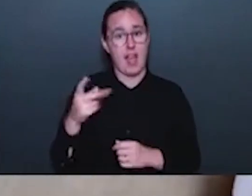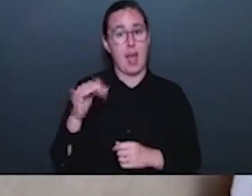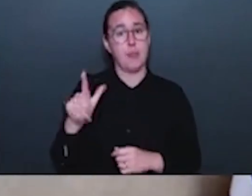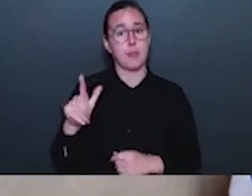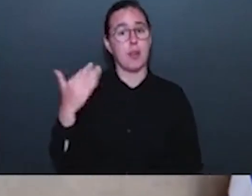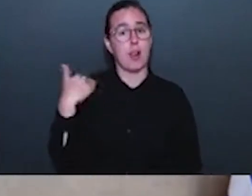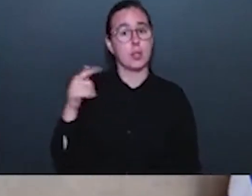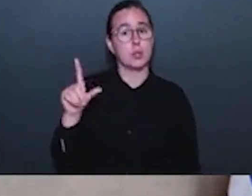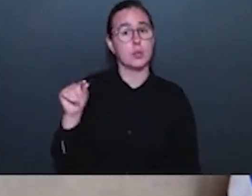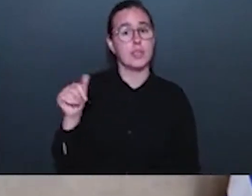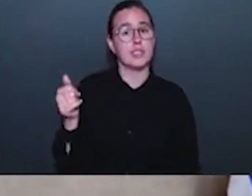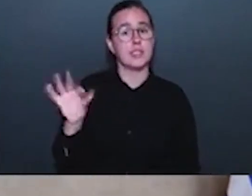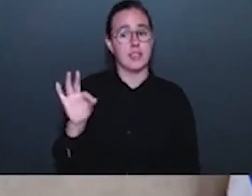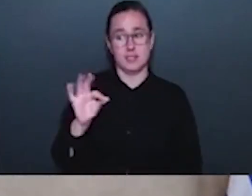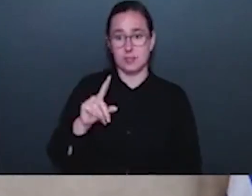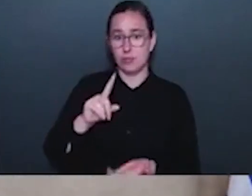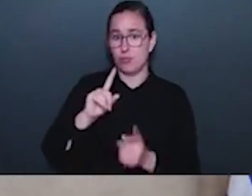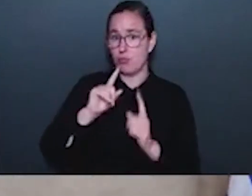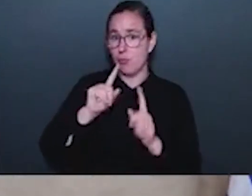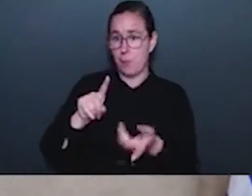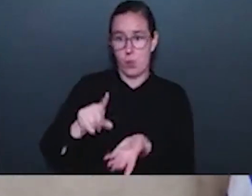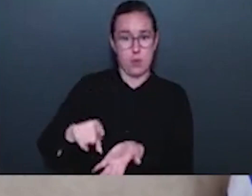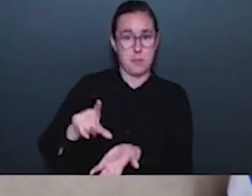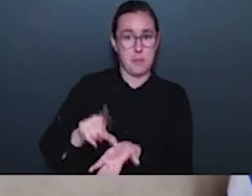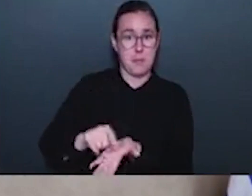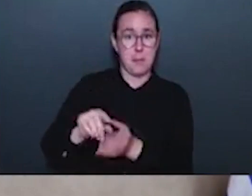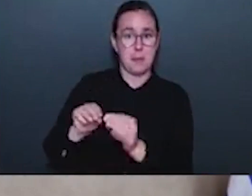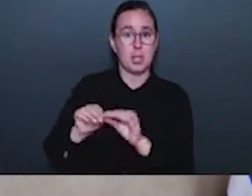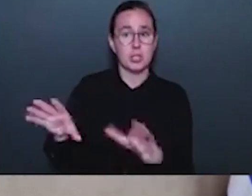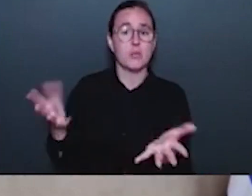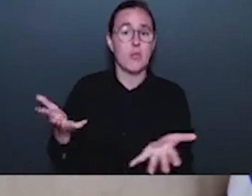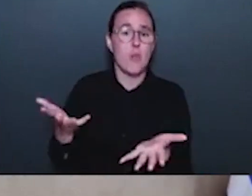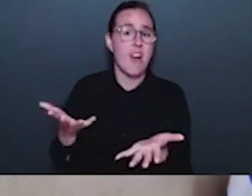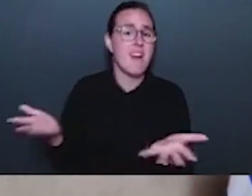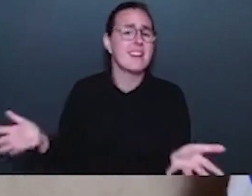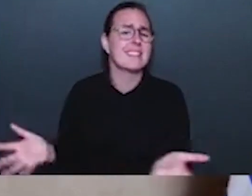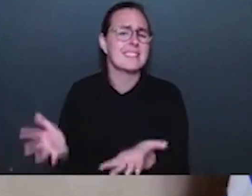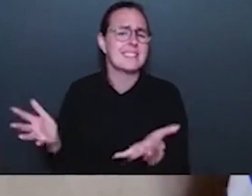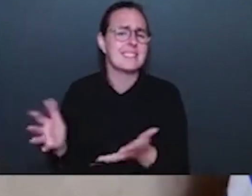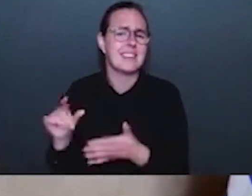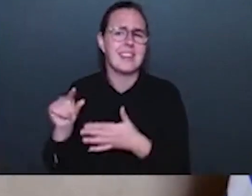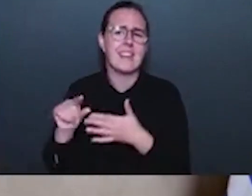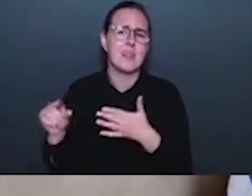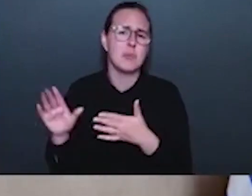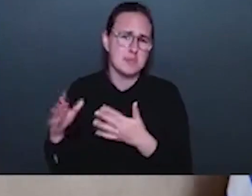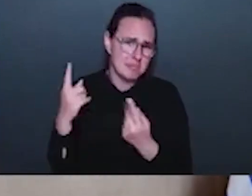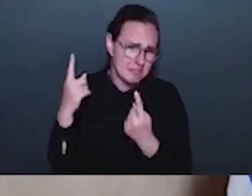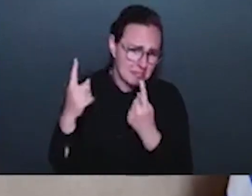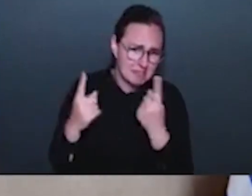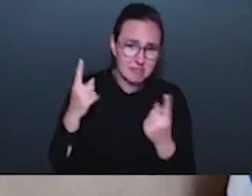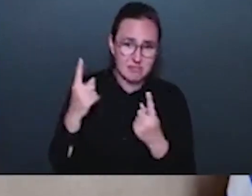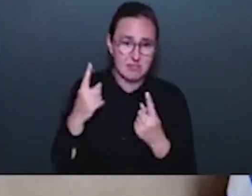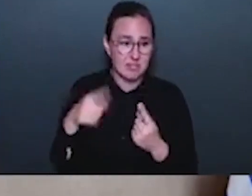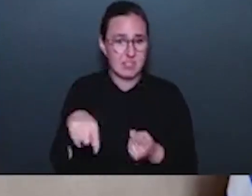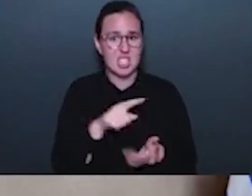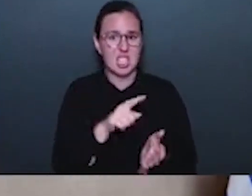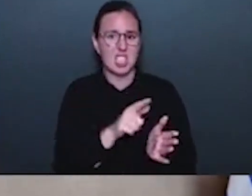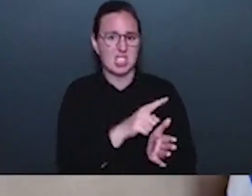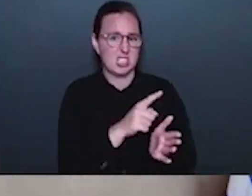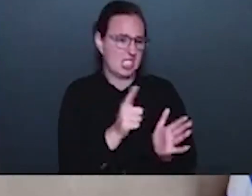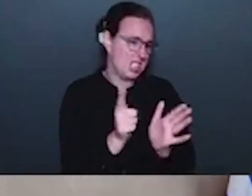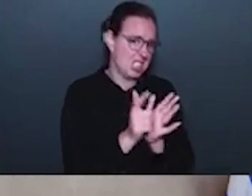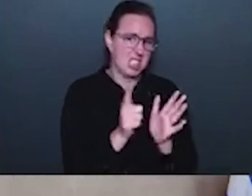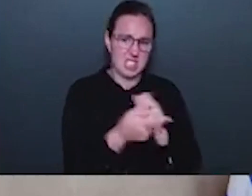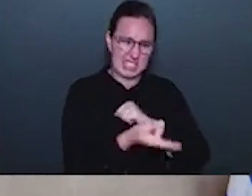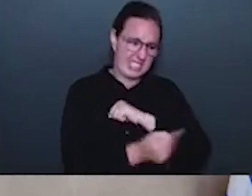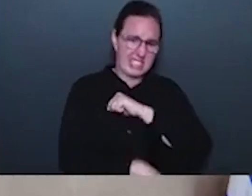advocating for that ever since. We know that this is a complex problem and it requires comprehensive,